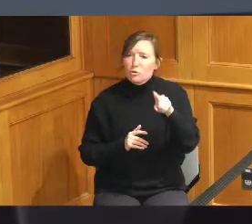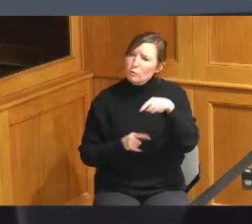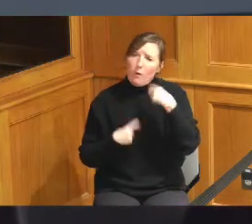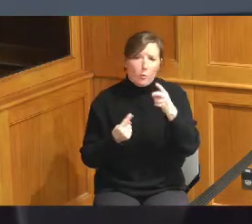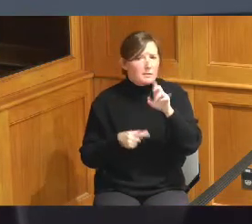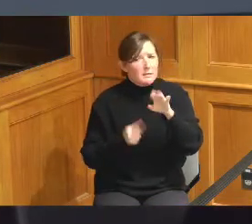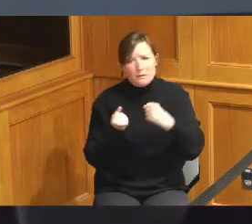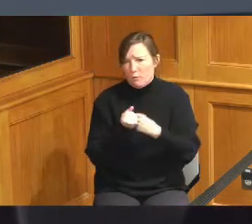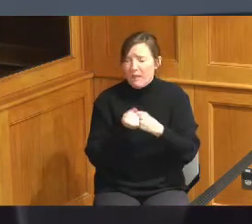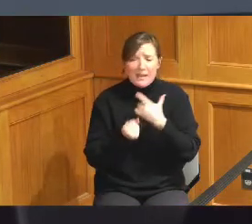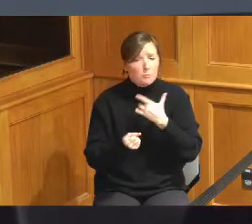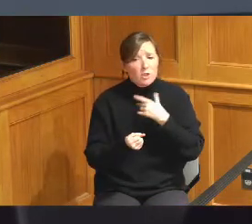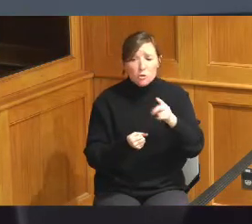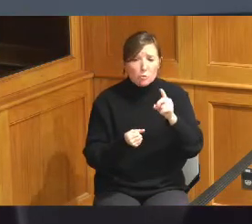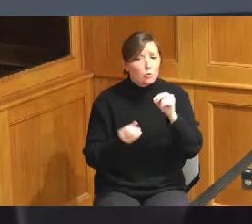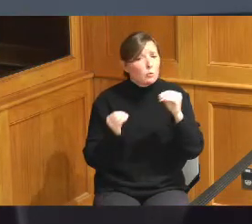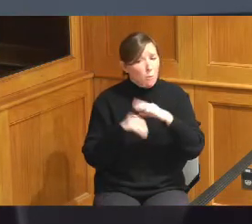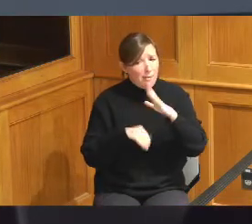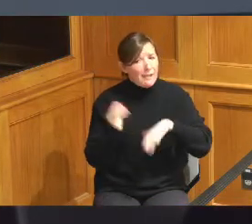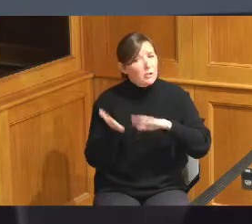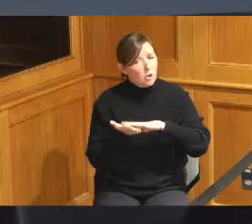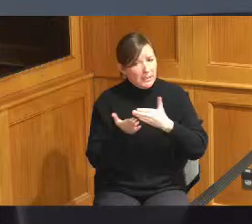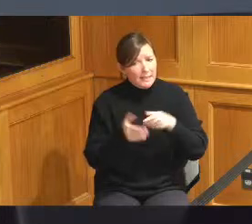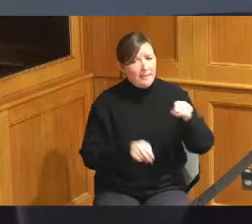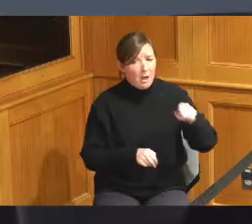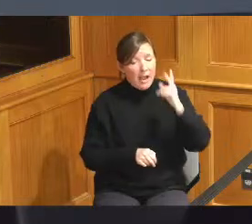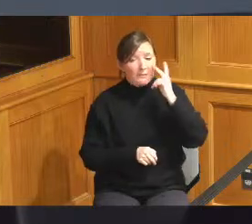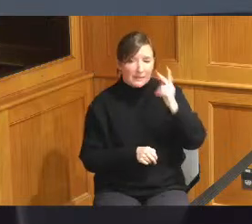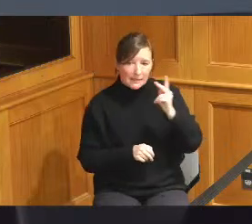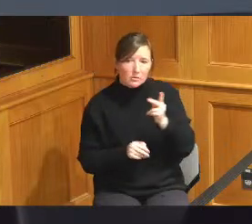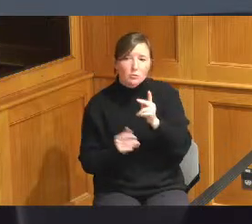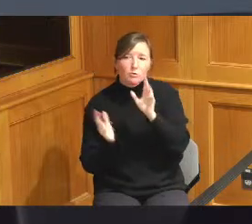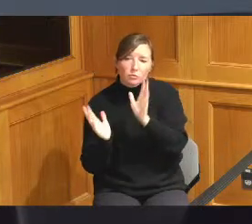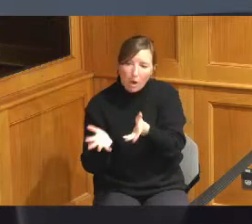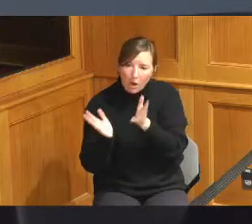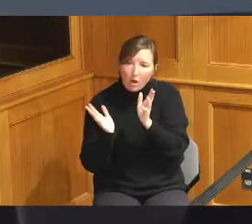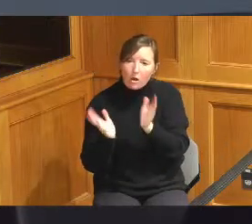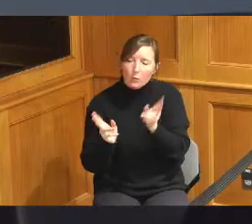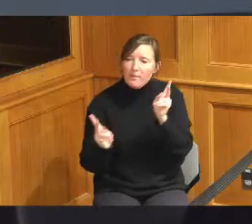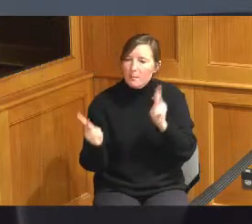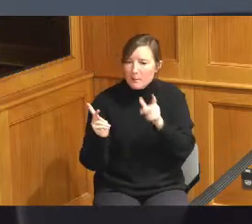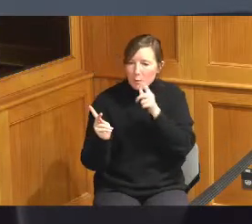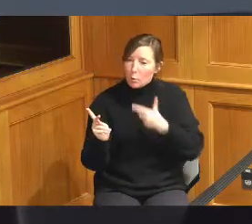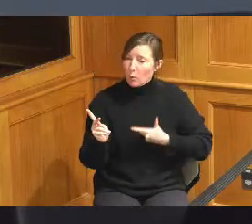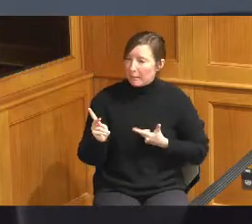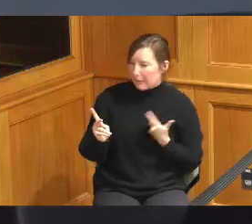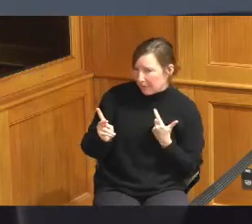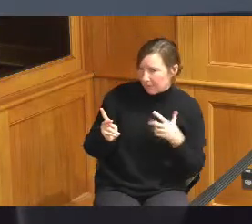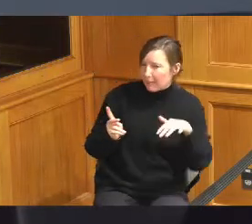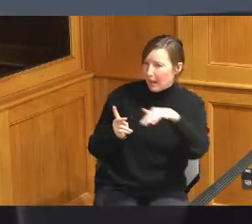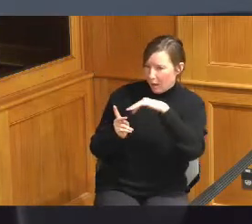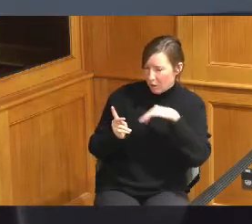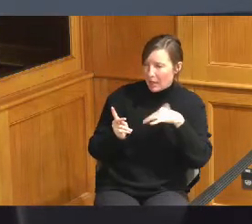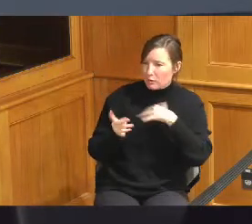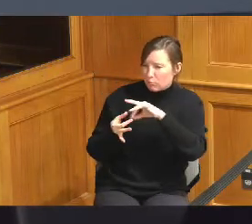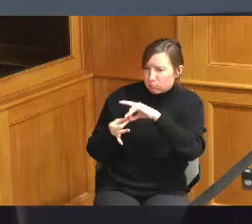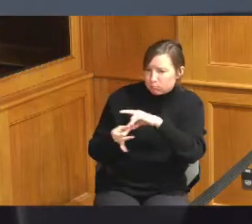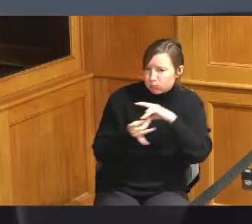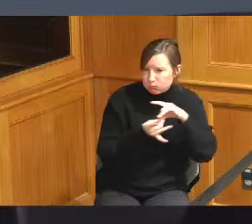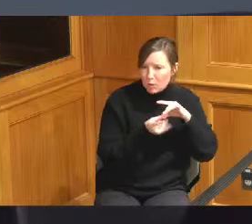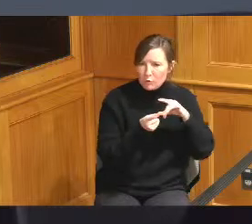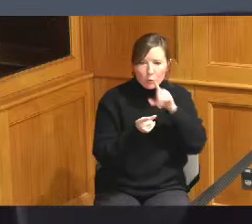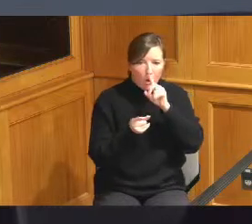that you do. You do more than cooking down there, because I've seen you talk to the people that live in that area. So you have been a